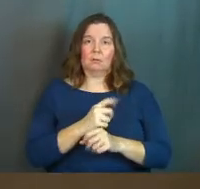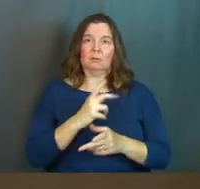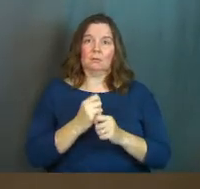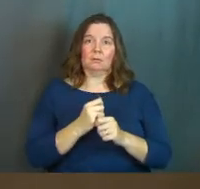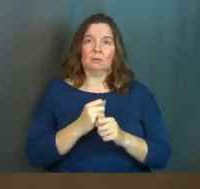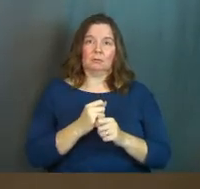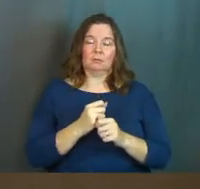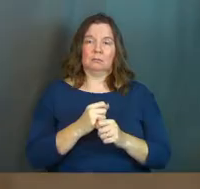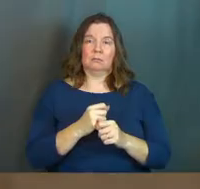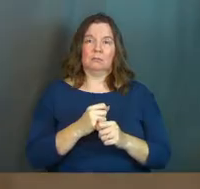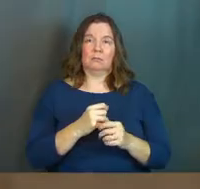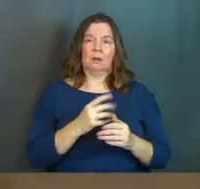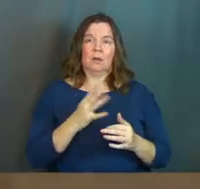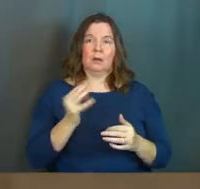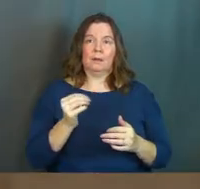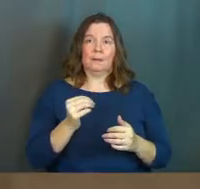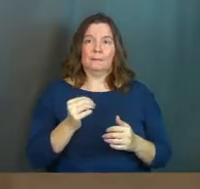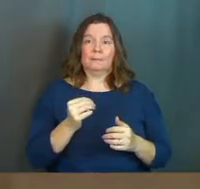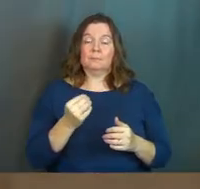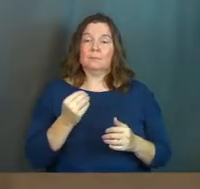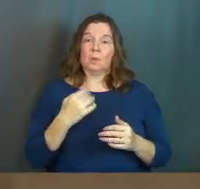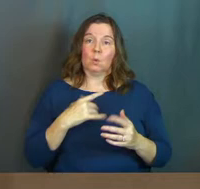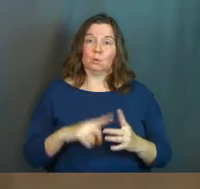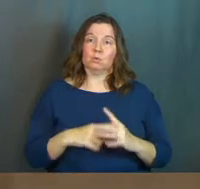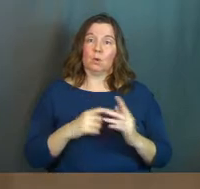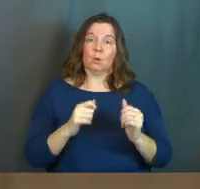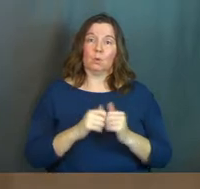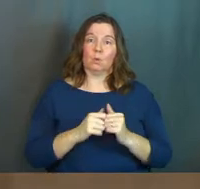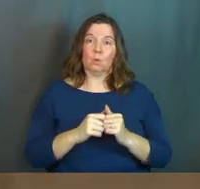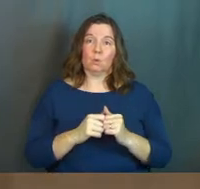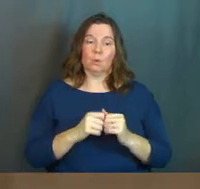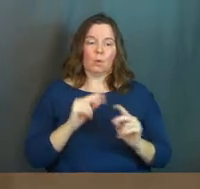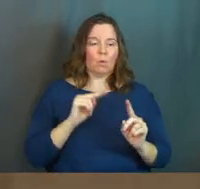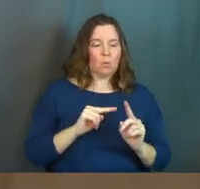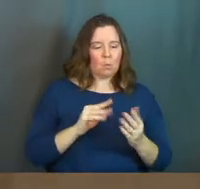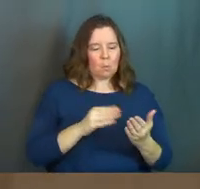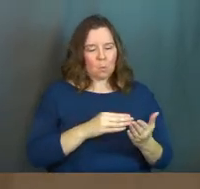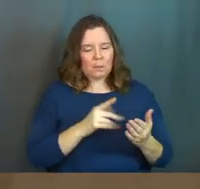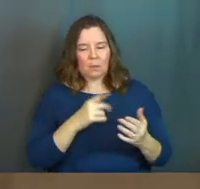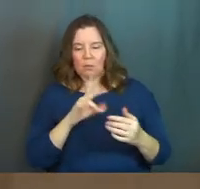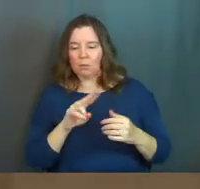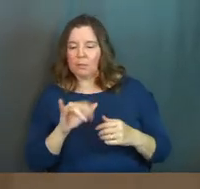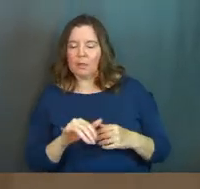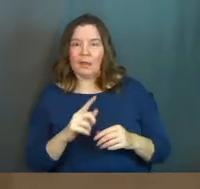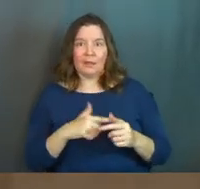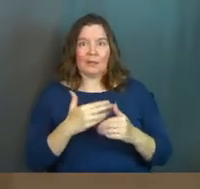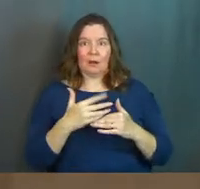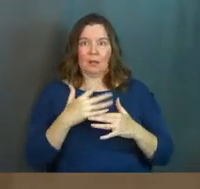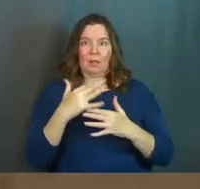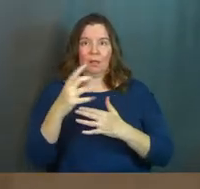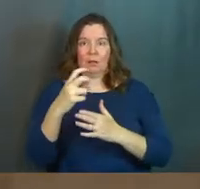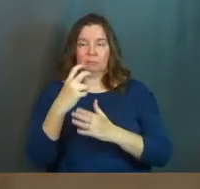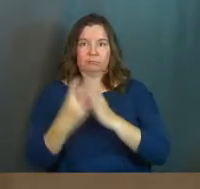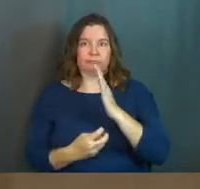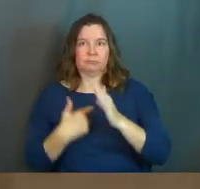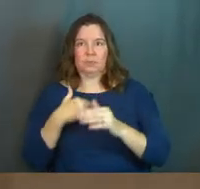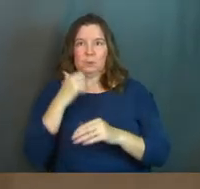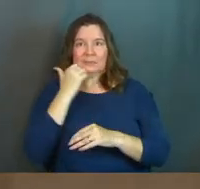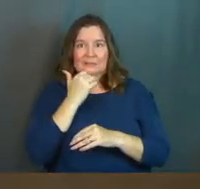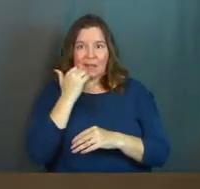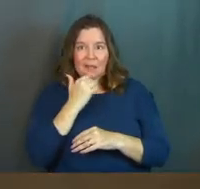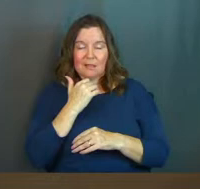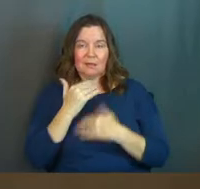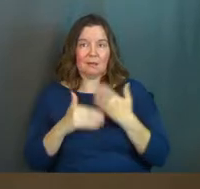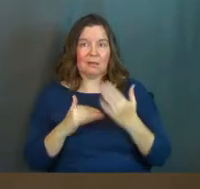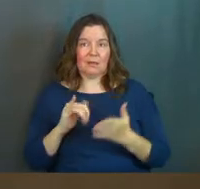got entangled with. You know, it started with look here, look there. And the next thing you know, it was like a daily thing,